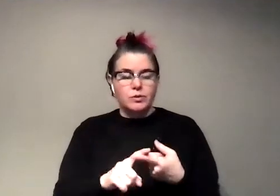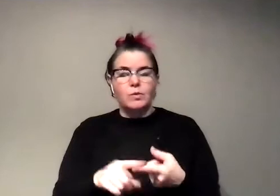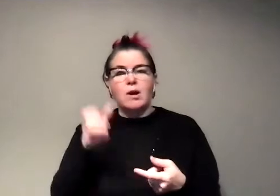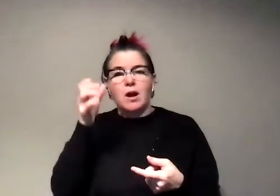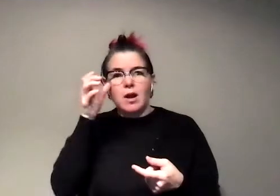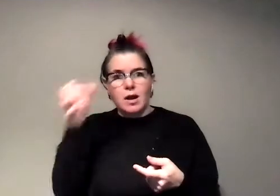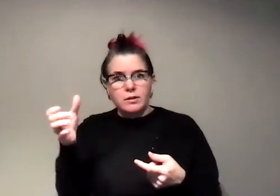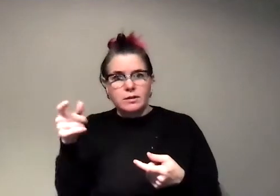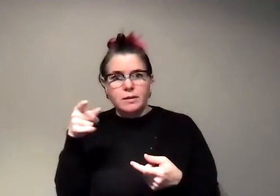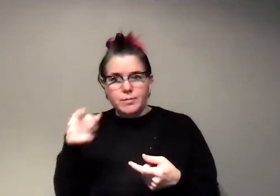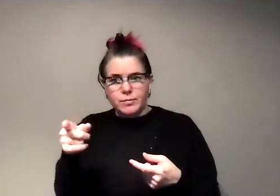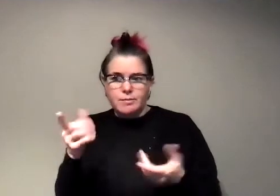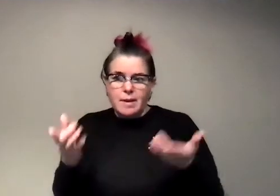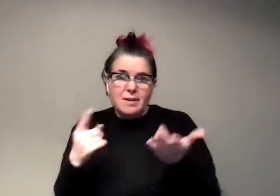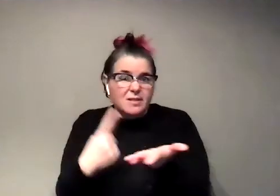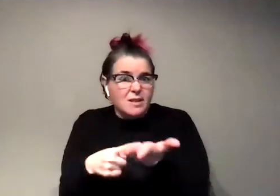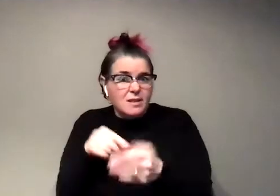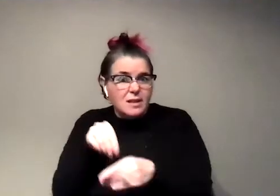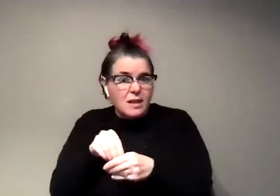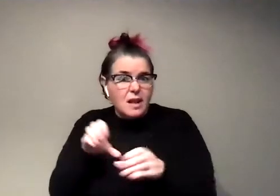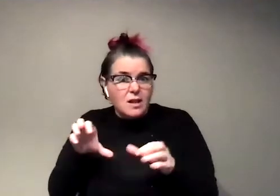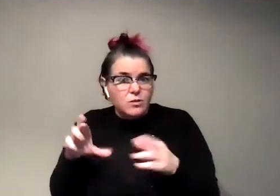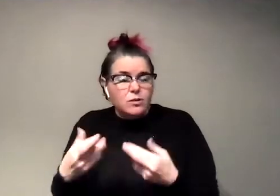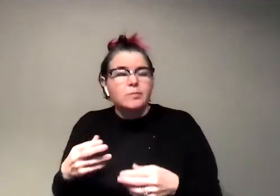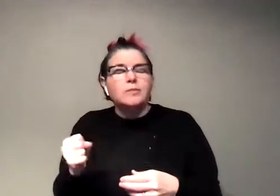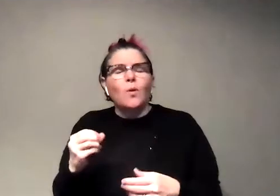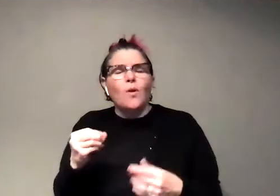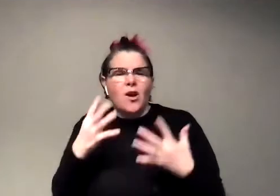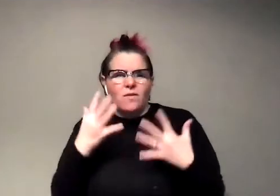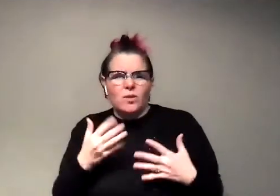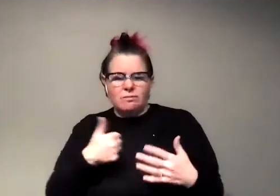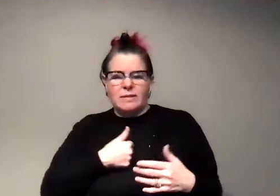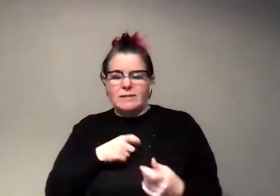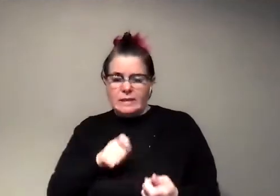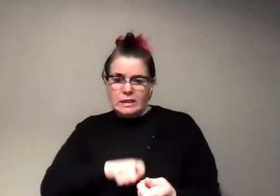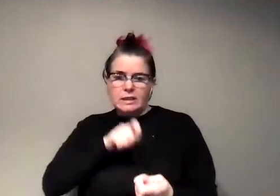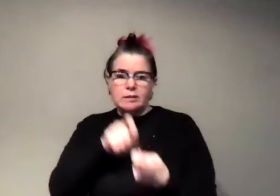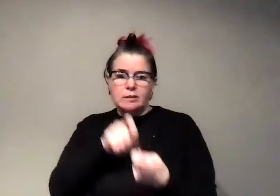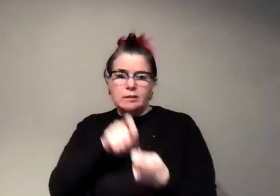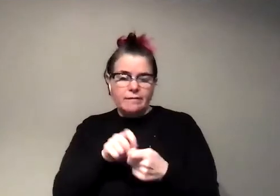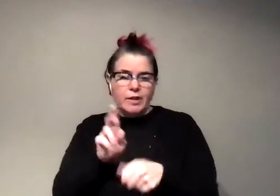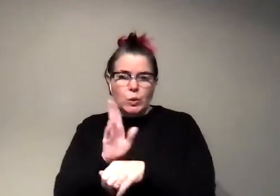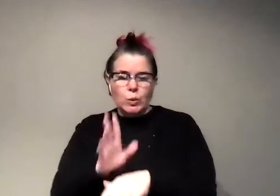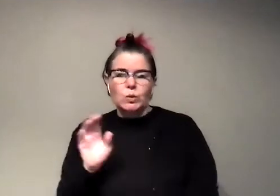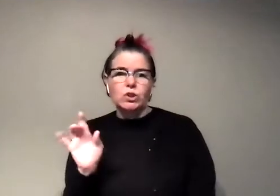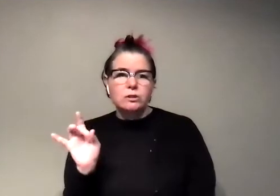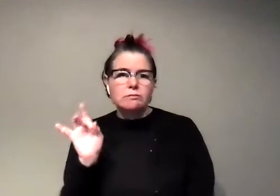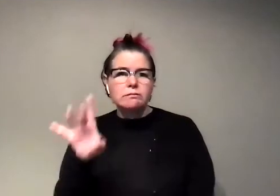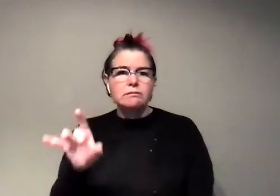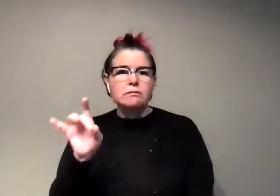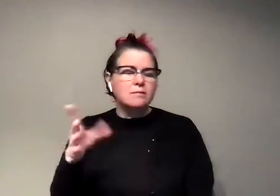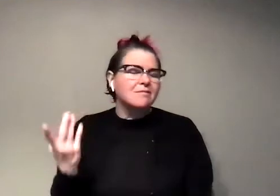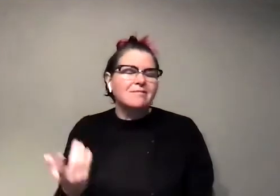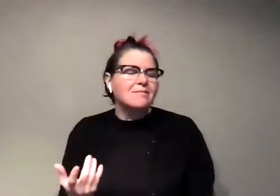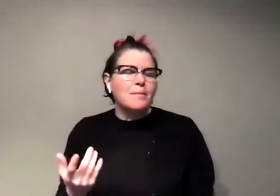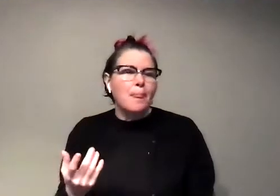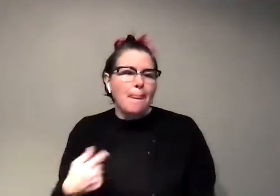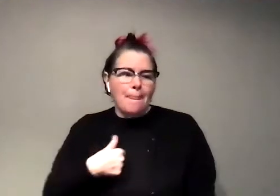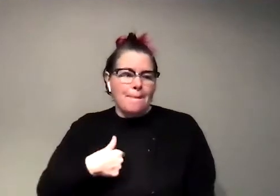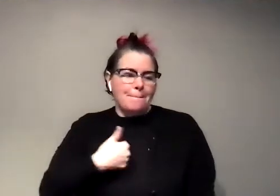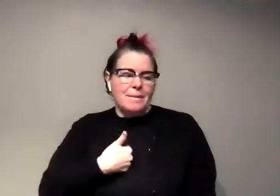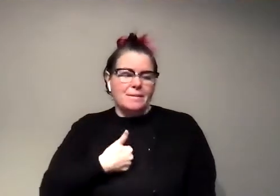be talking about in the classroom. And so unfortunately, I don't have any specific users that I can point you to, just because I haven't gotten